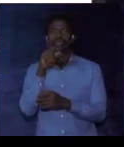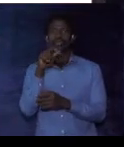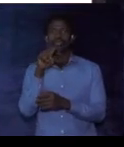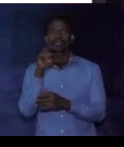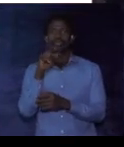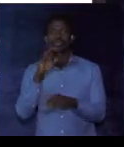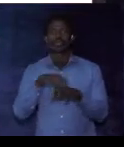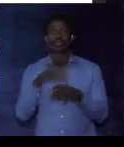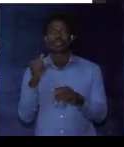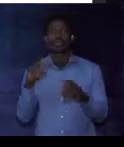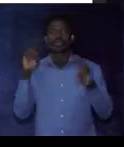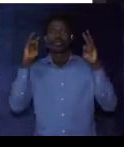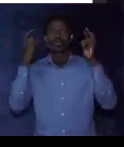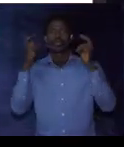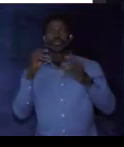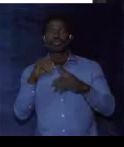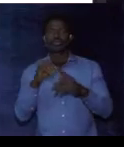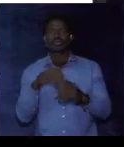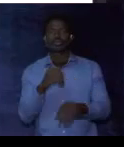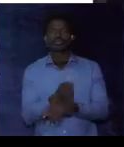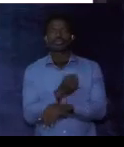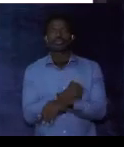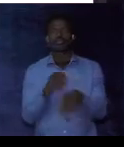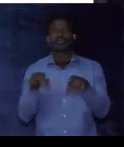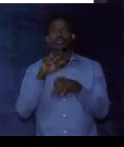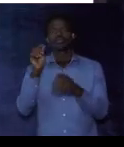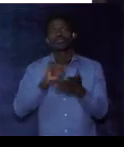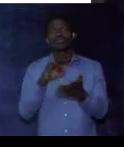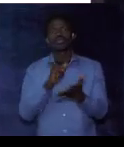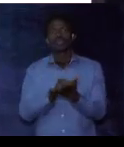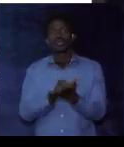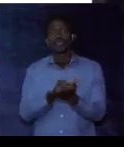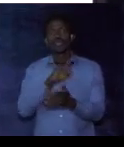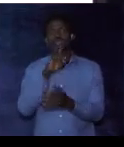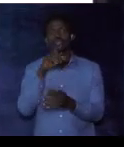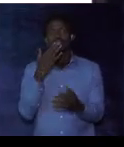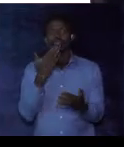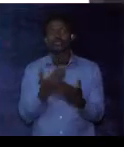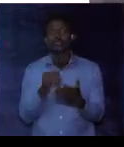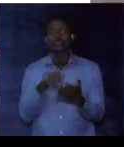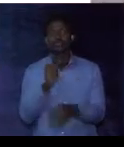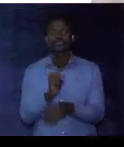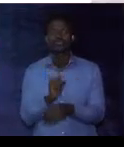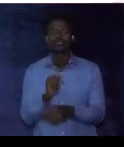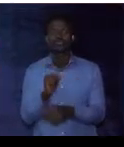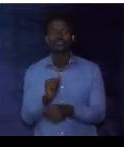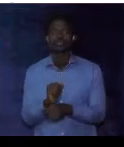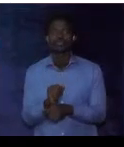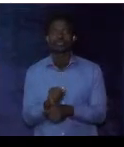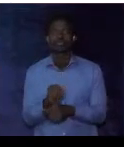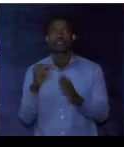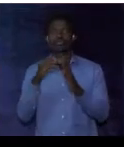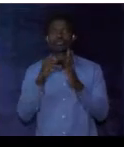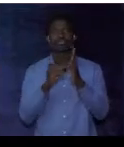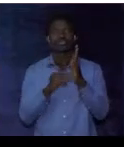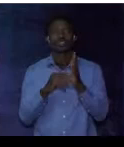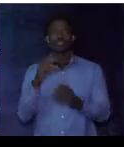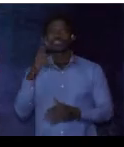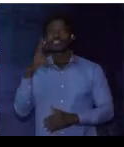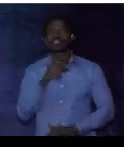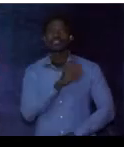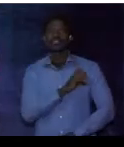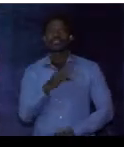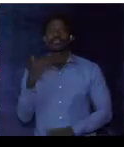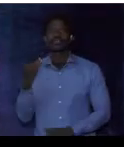theme, subject or topic. Did you write that? Good. List the 3 framework of